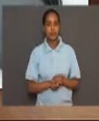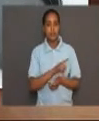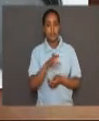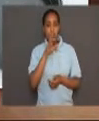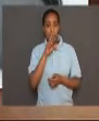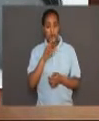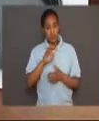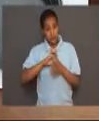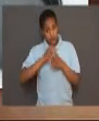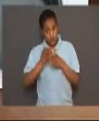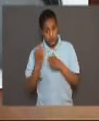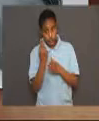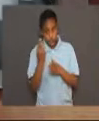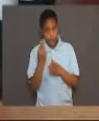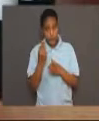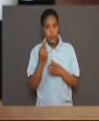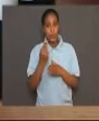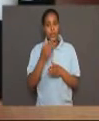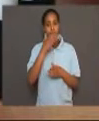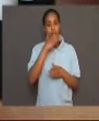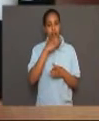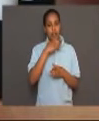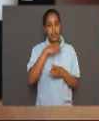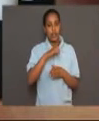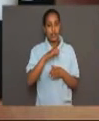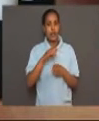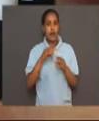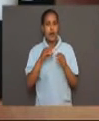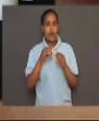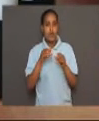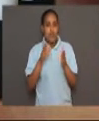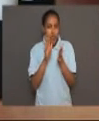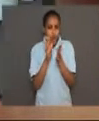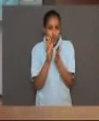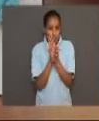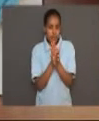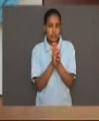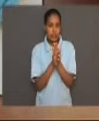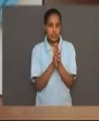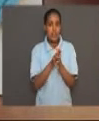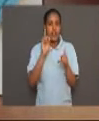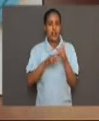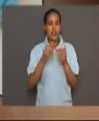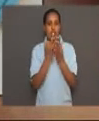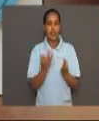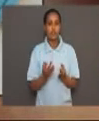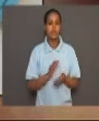They are either used as adhesives or molded into their final